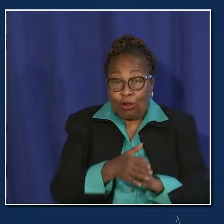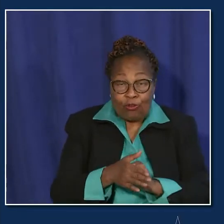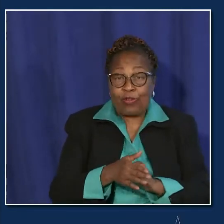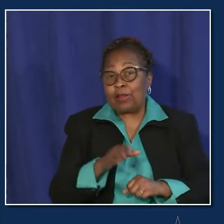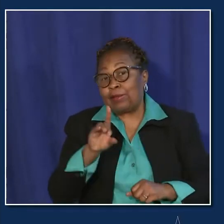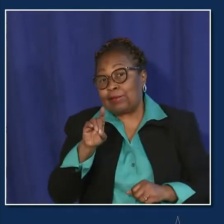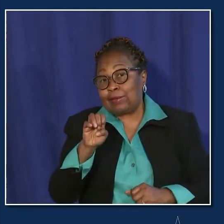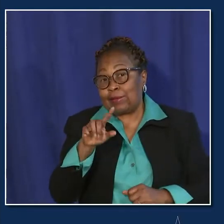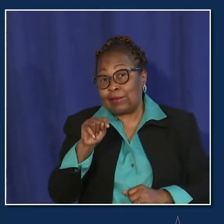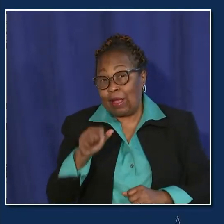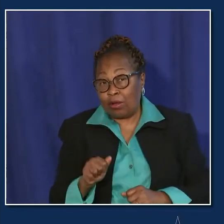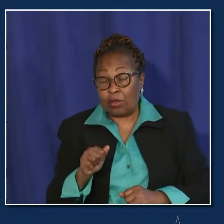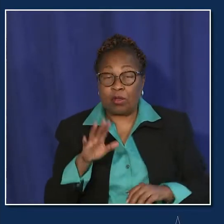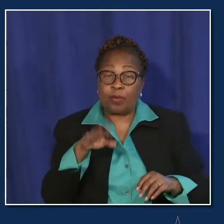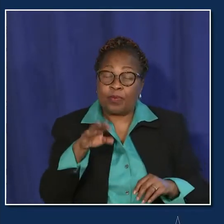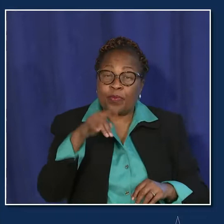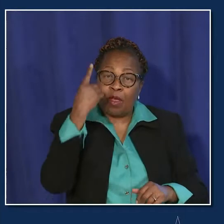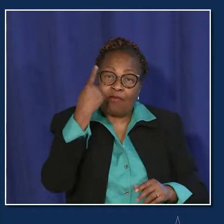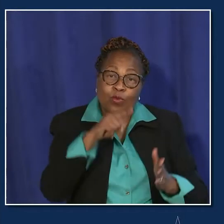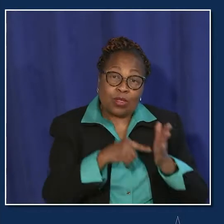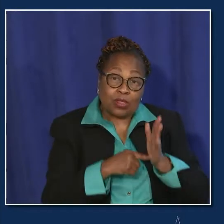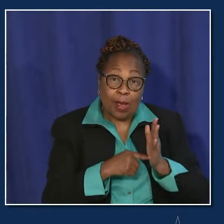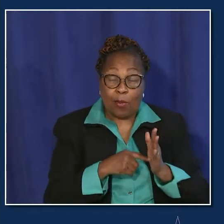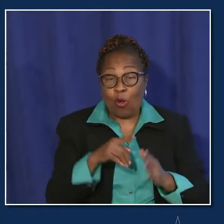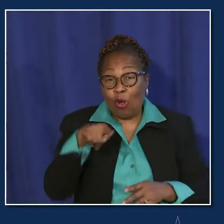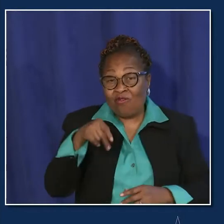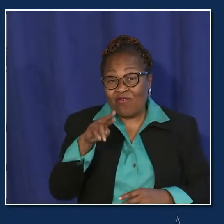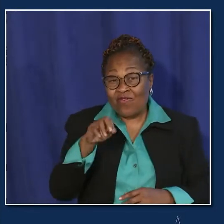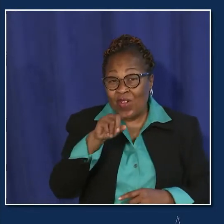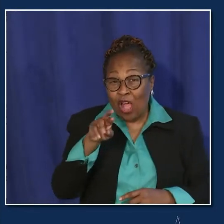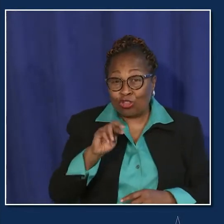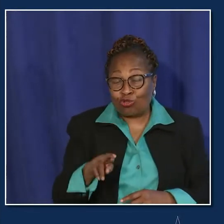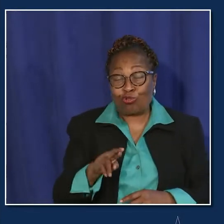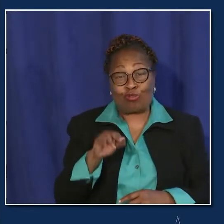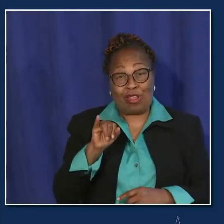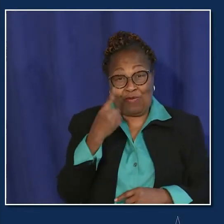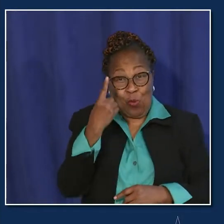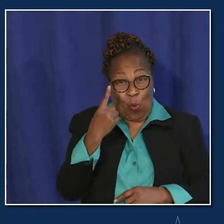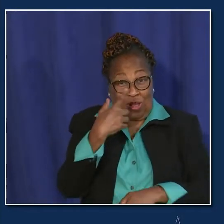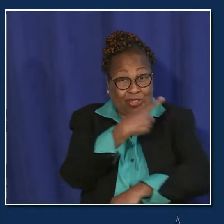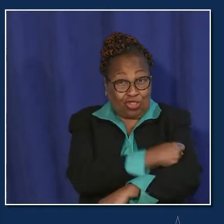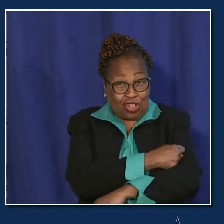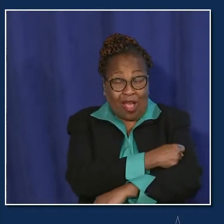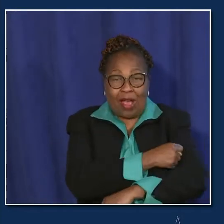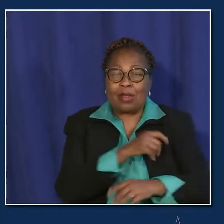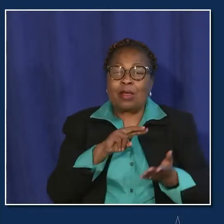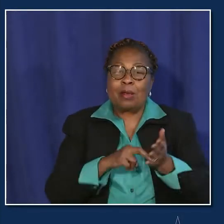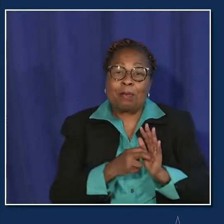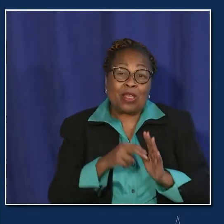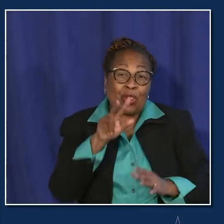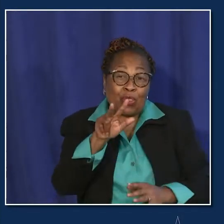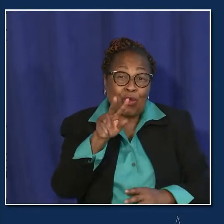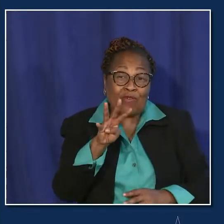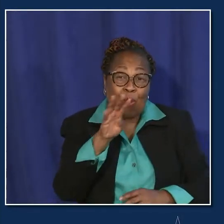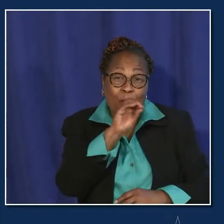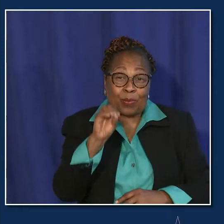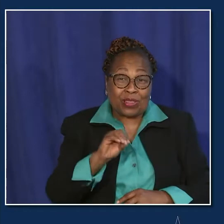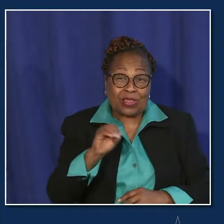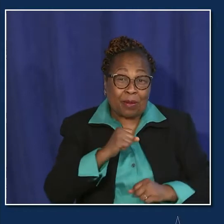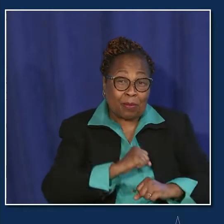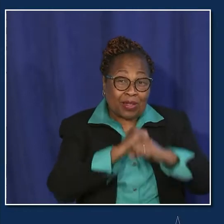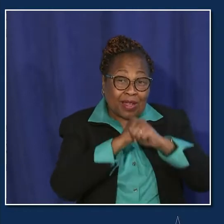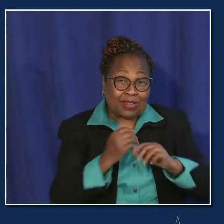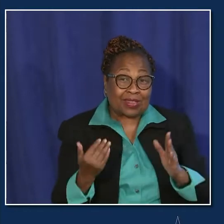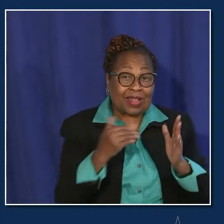For example, folks who only got 1 dose of Pfizer are only about 34% protected against the Delta variant, while folks who got